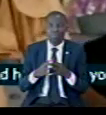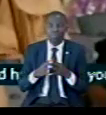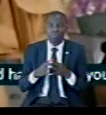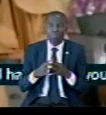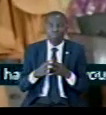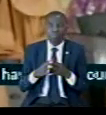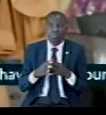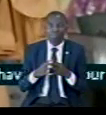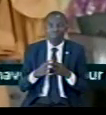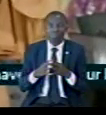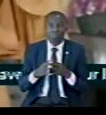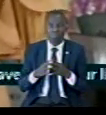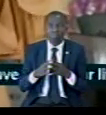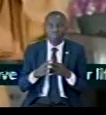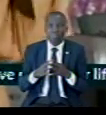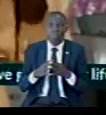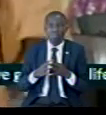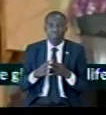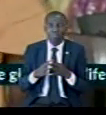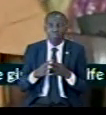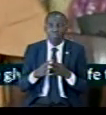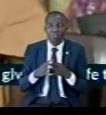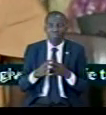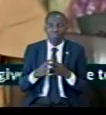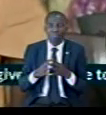counselors. They will move to you.